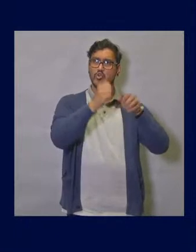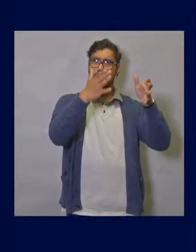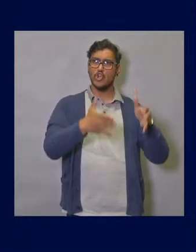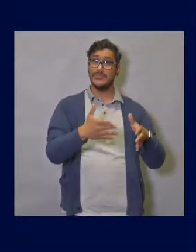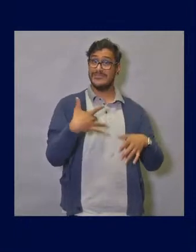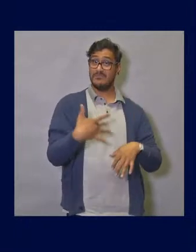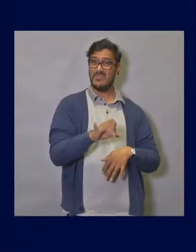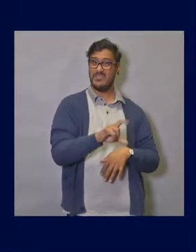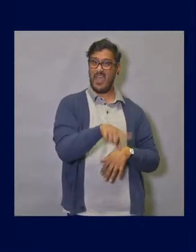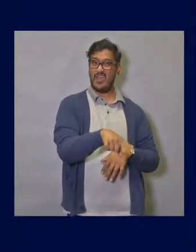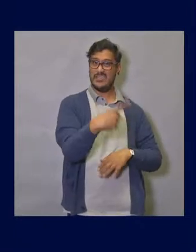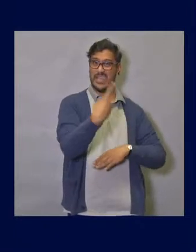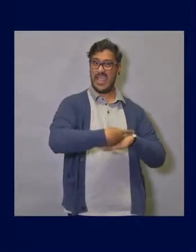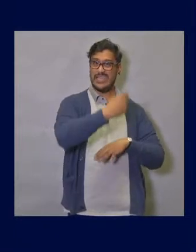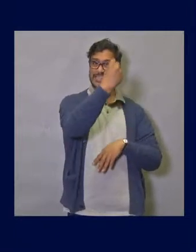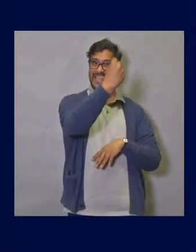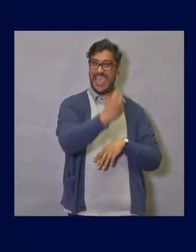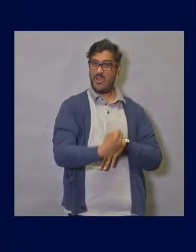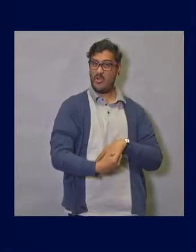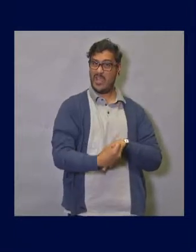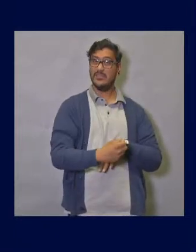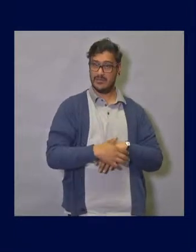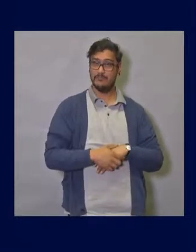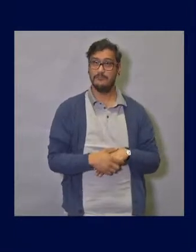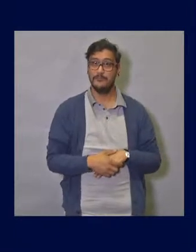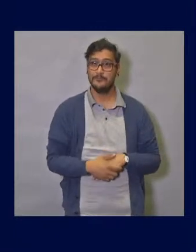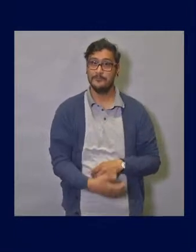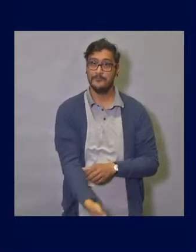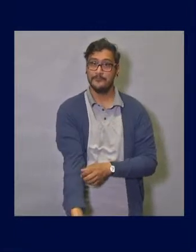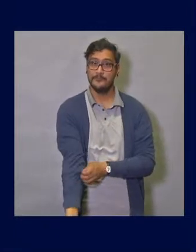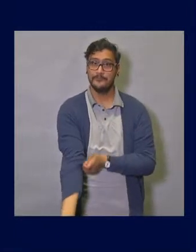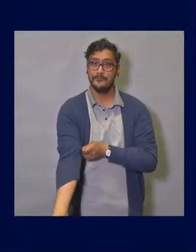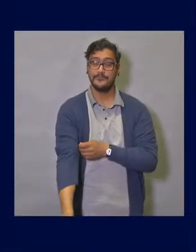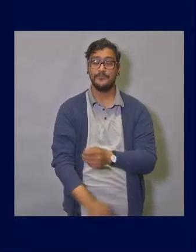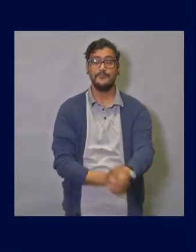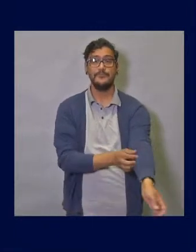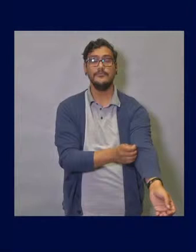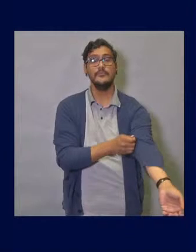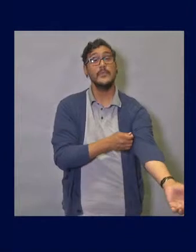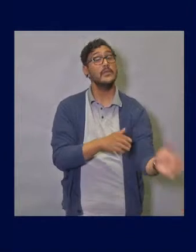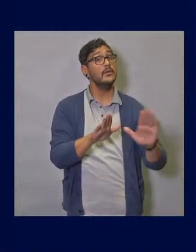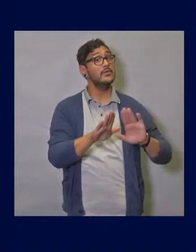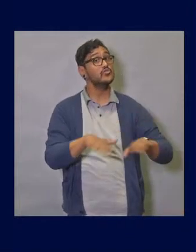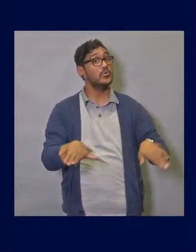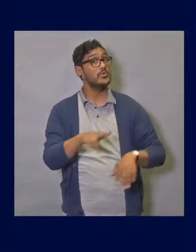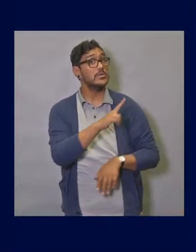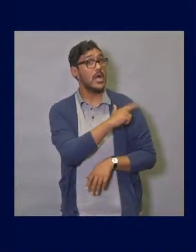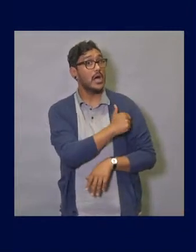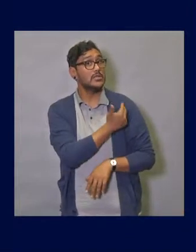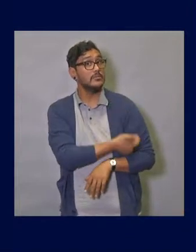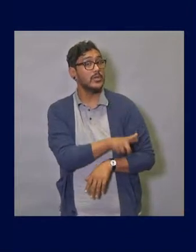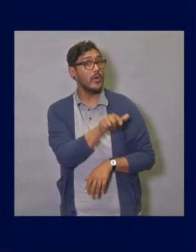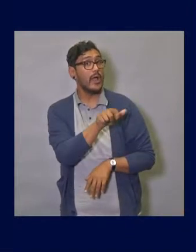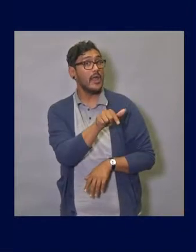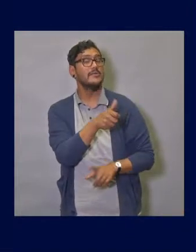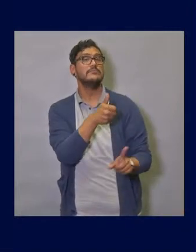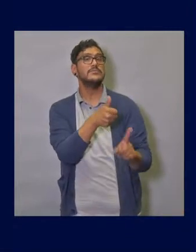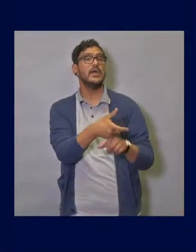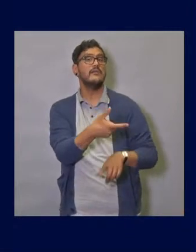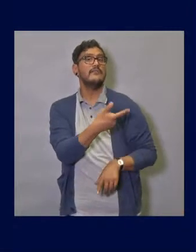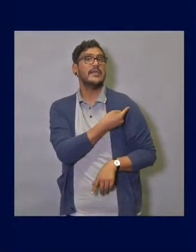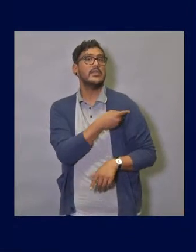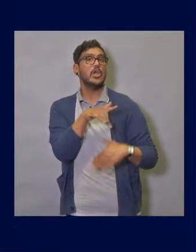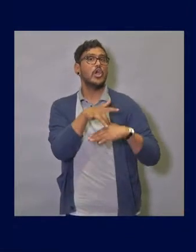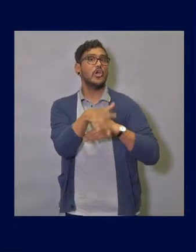Saturdays at all 5 of our large capacity sites. In addition, Children's Hospital LA is vaccinating early